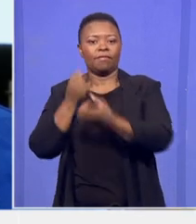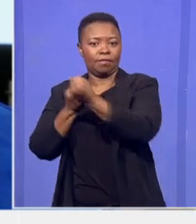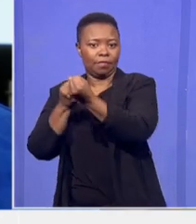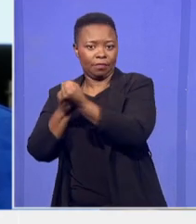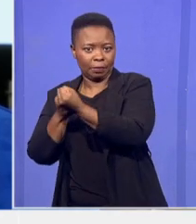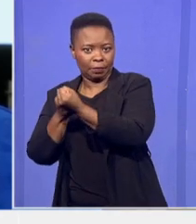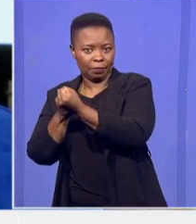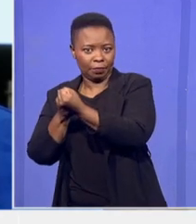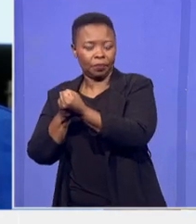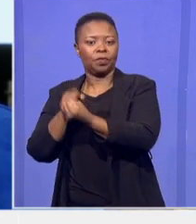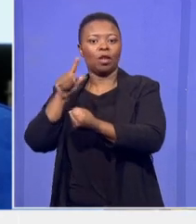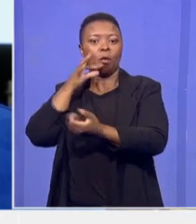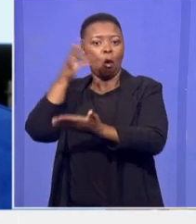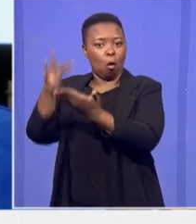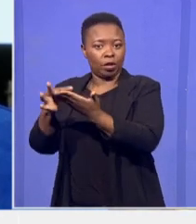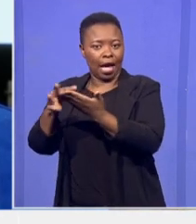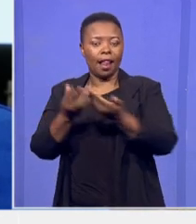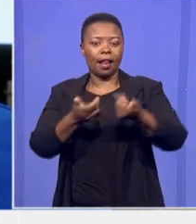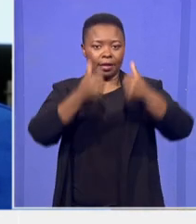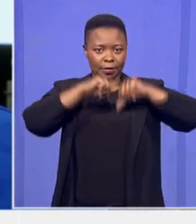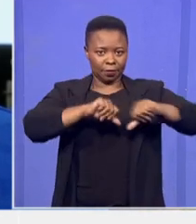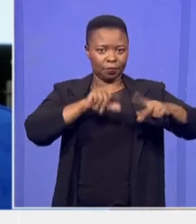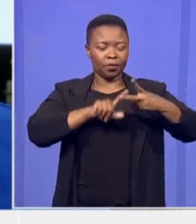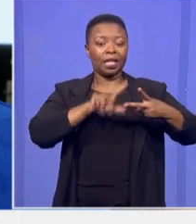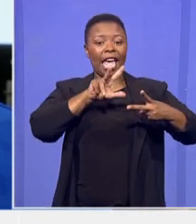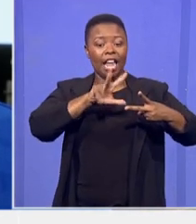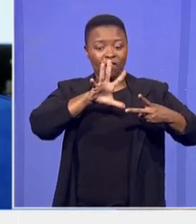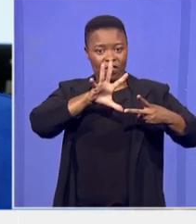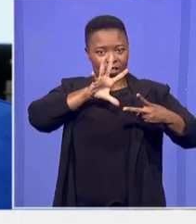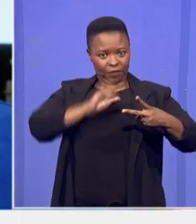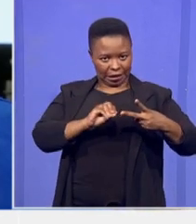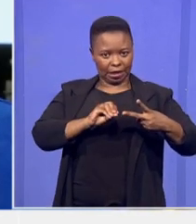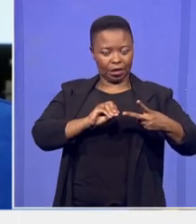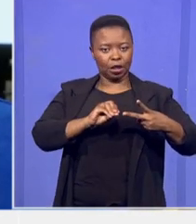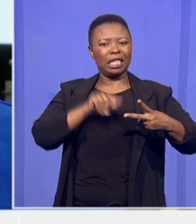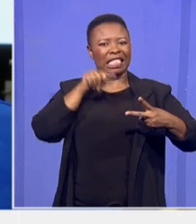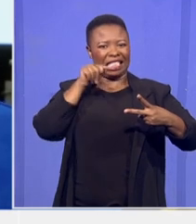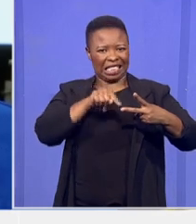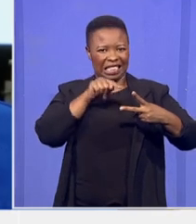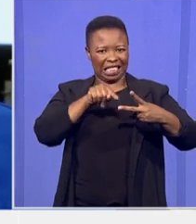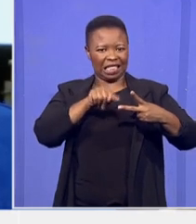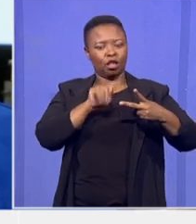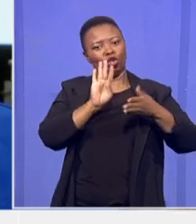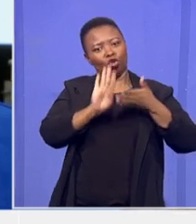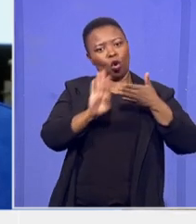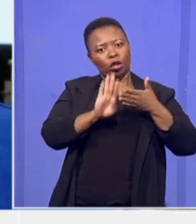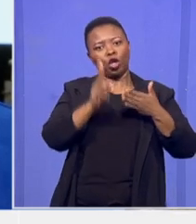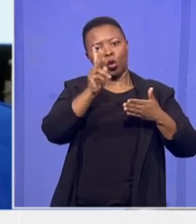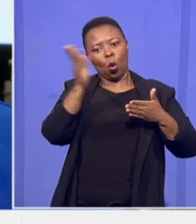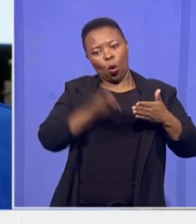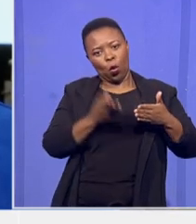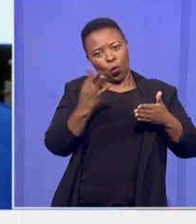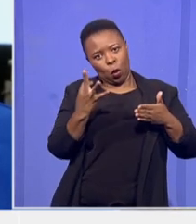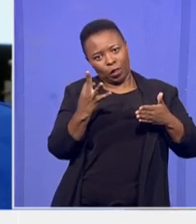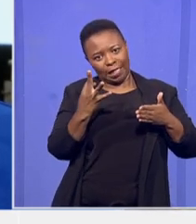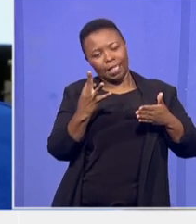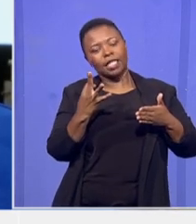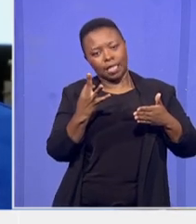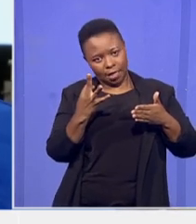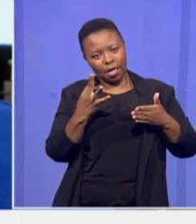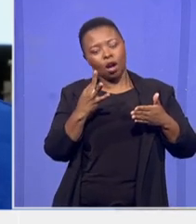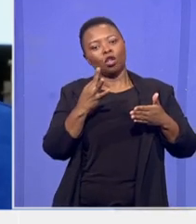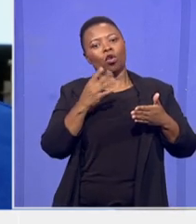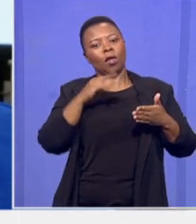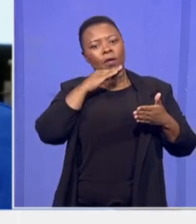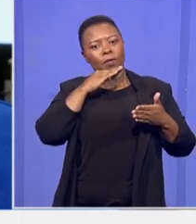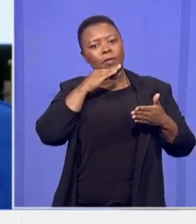proposal, and in the second round 850. Now that fell short of the two-thirds majority, which